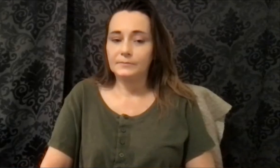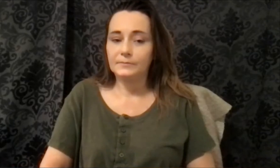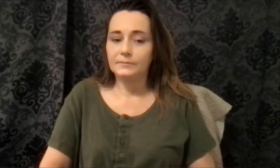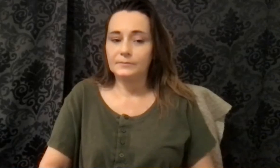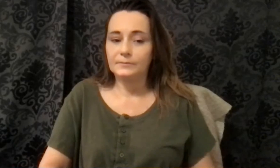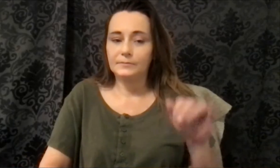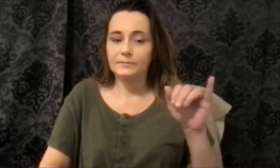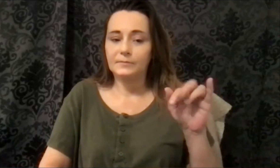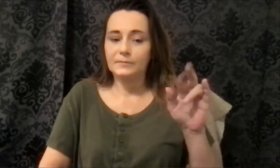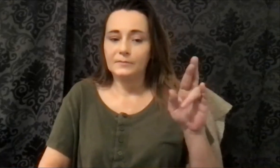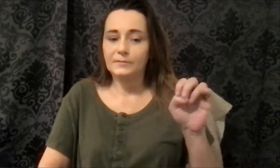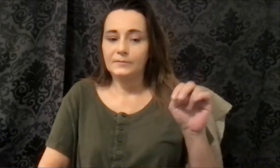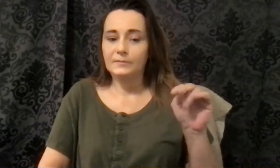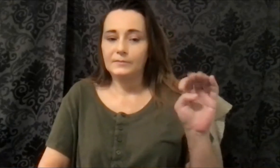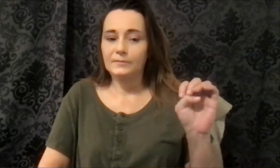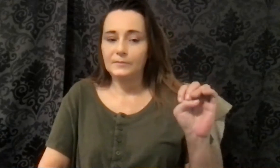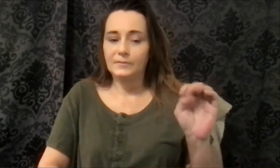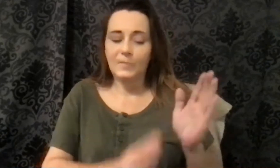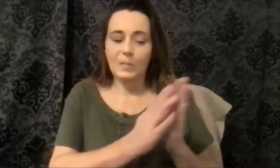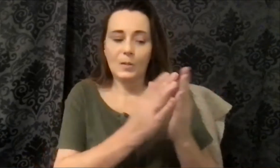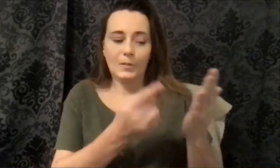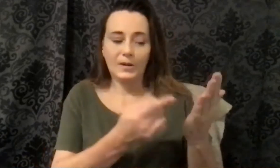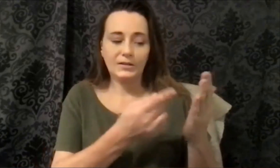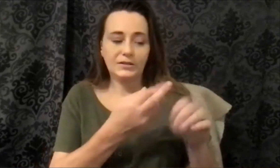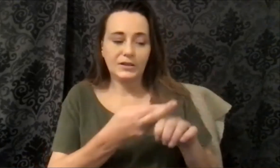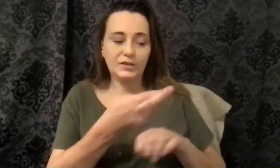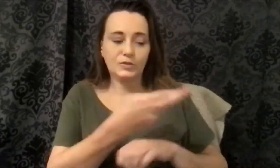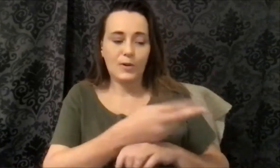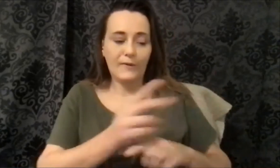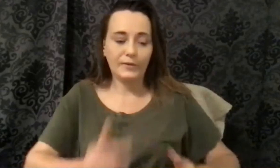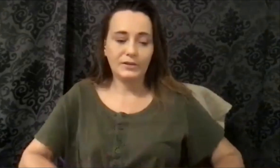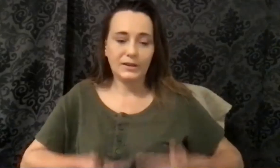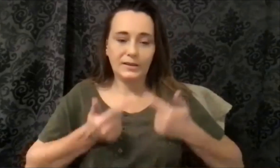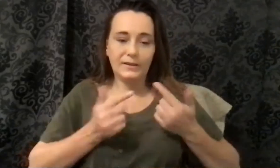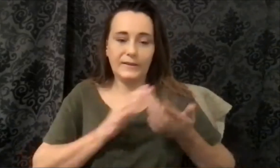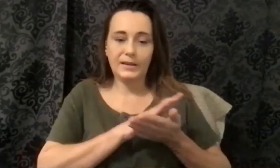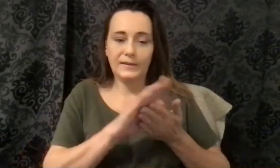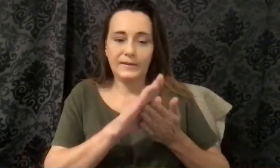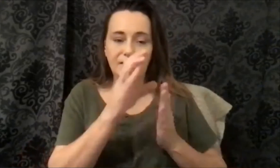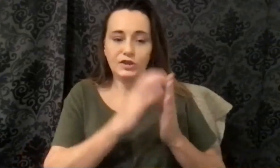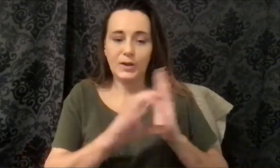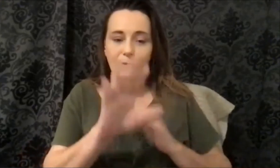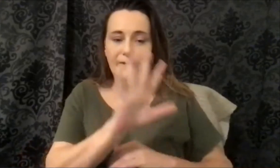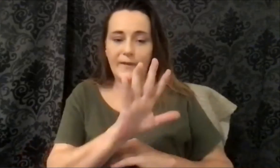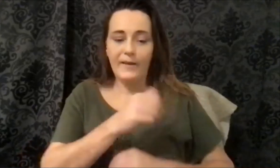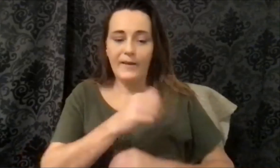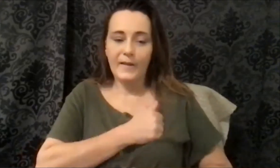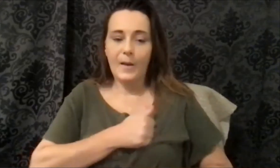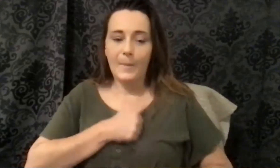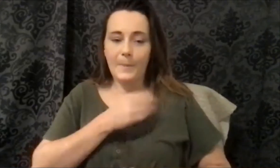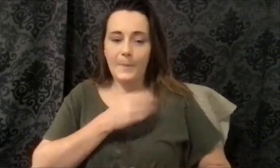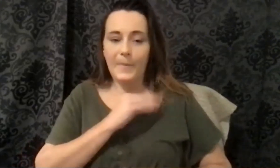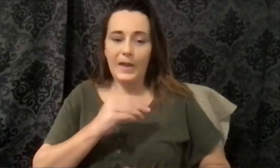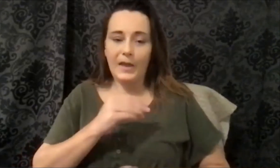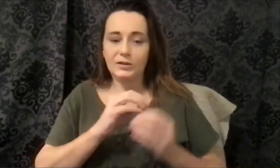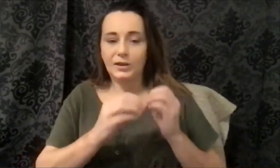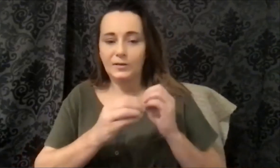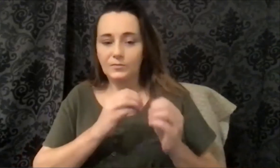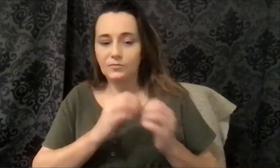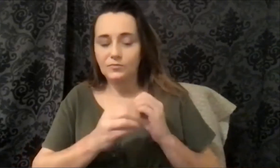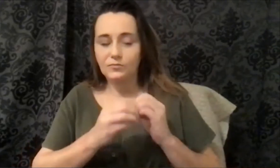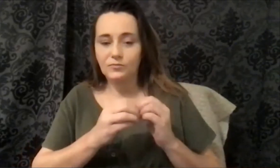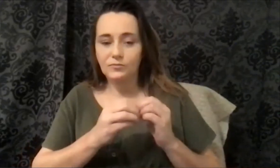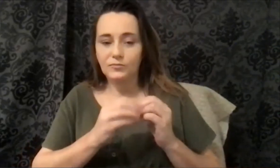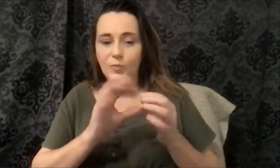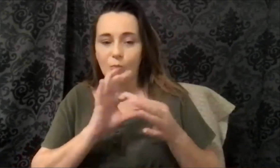example, I just threw one open here. It's referencing Living Clean. Okay, chapter 5, amends and reconciliation. Okay, what